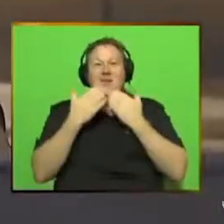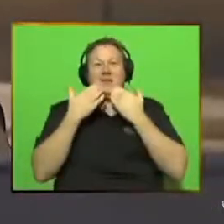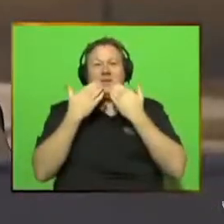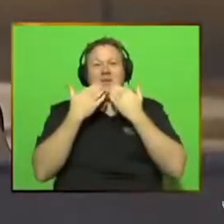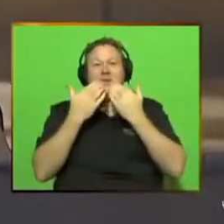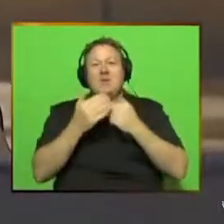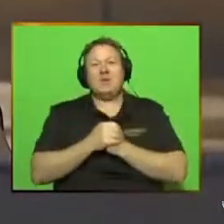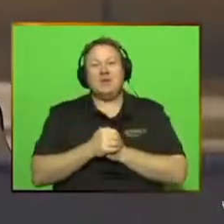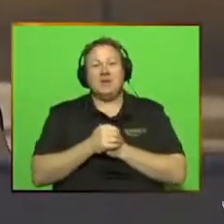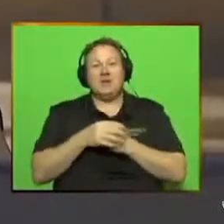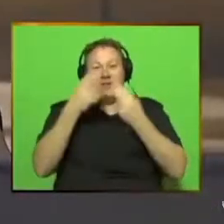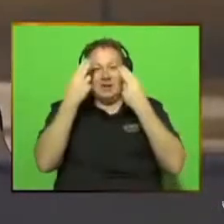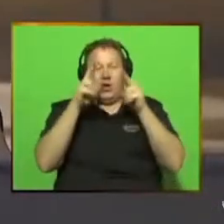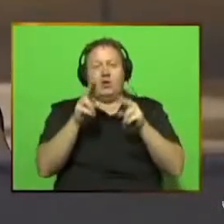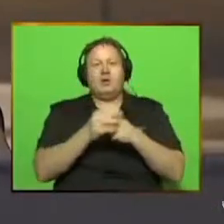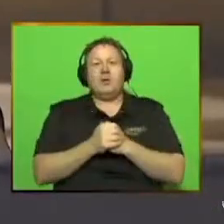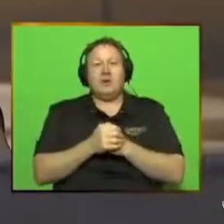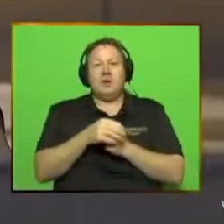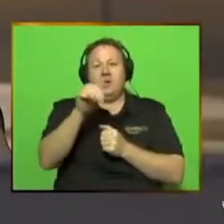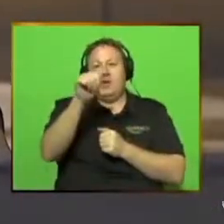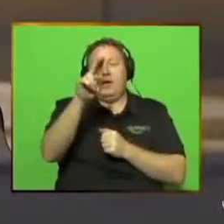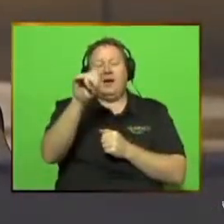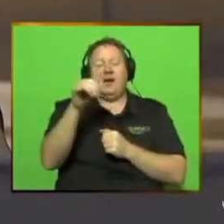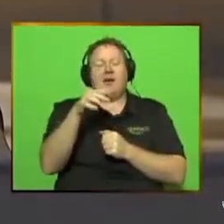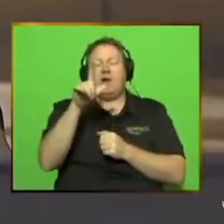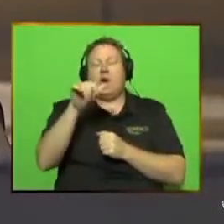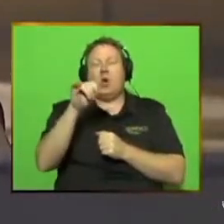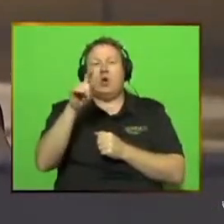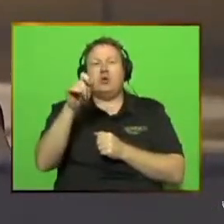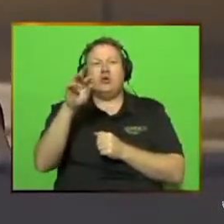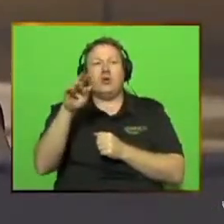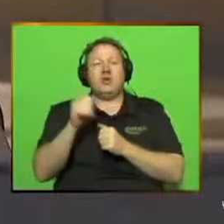Thank you. Honorable Annelie Lothriet,